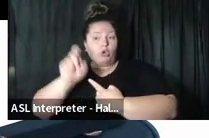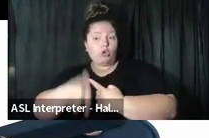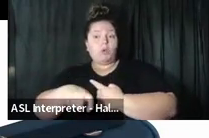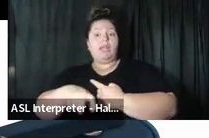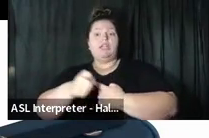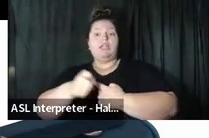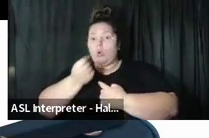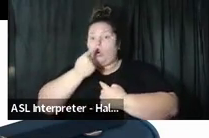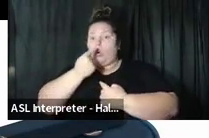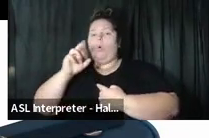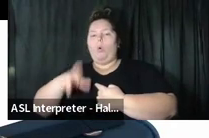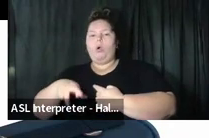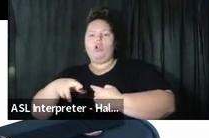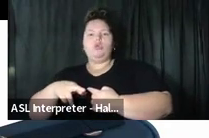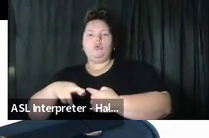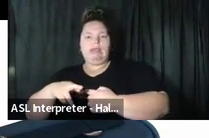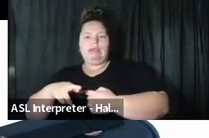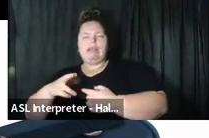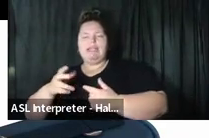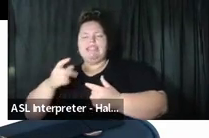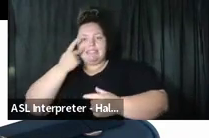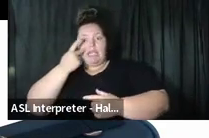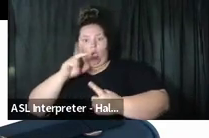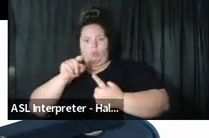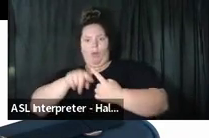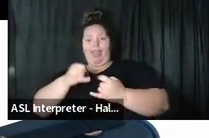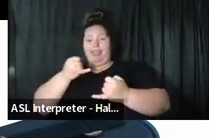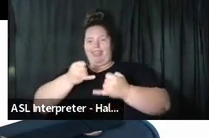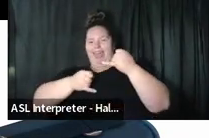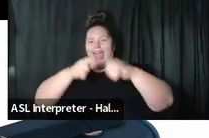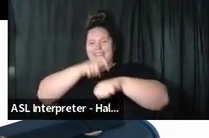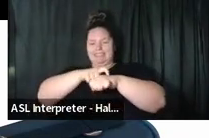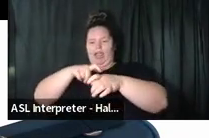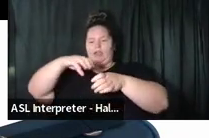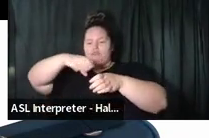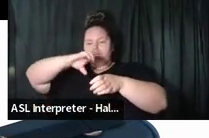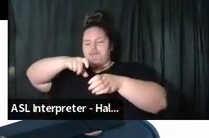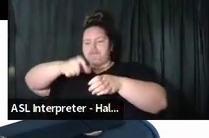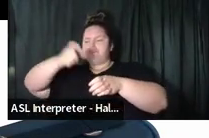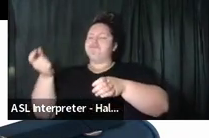opened, dosage, and the medication. So that's an example of something that's low tech.